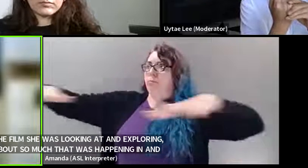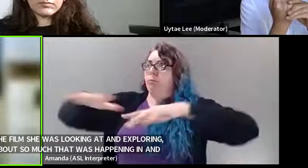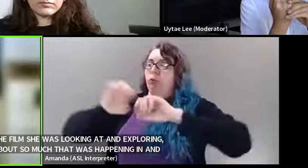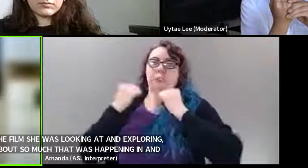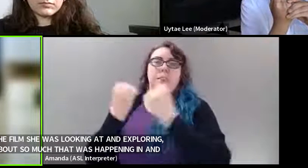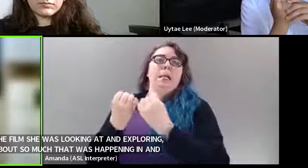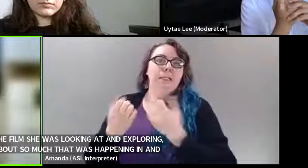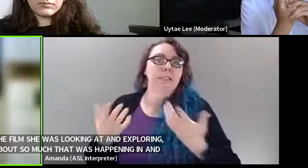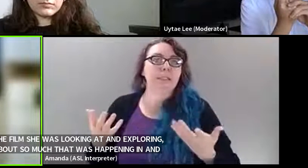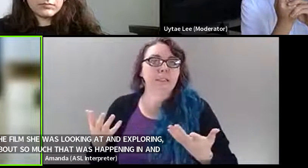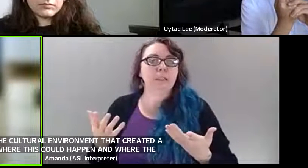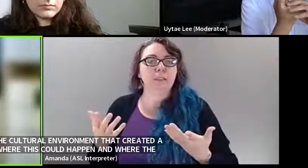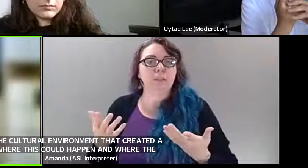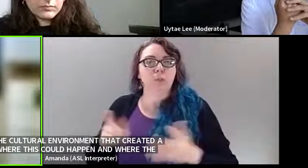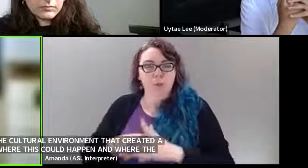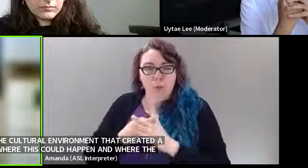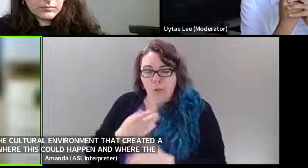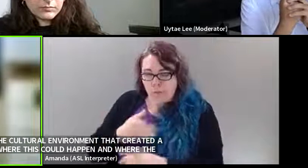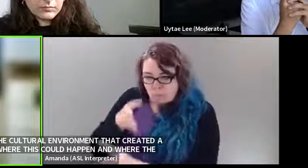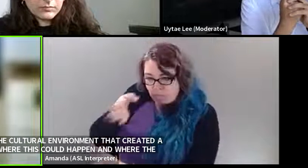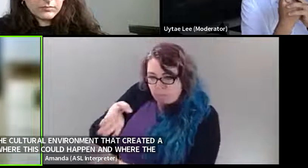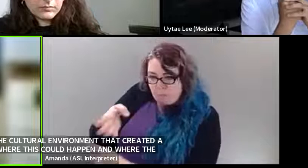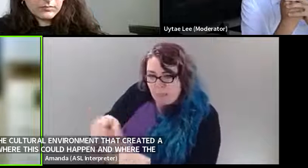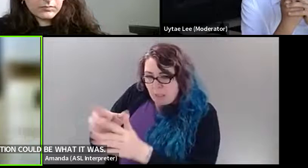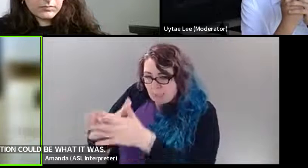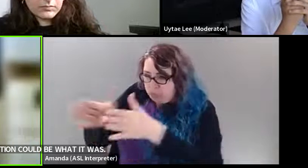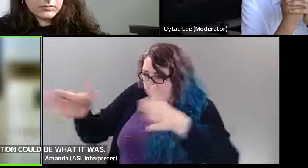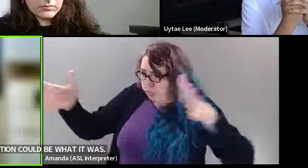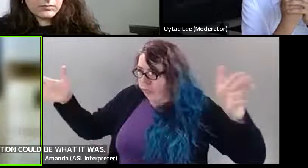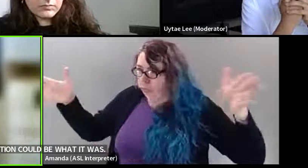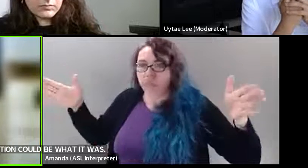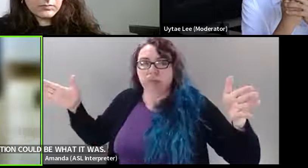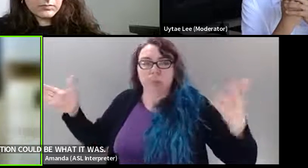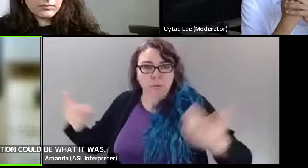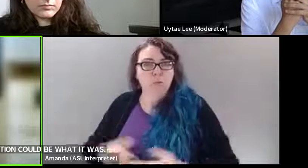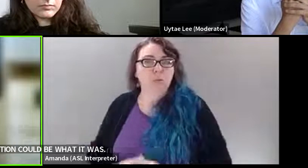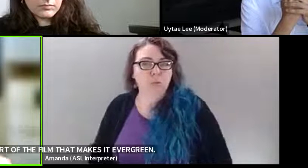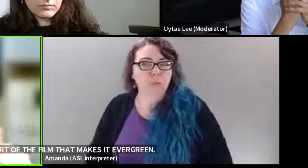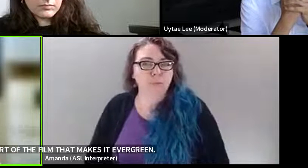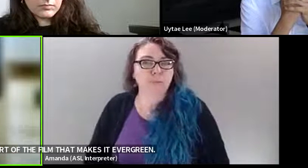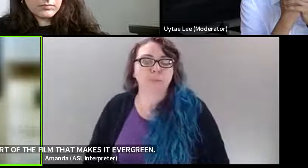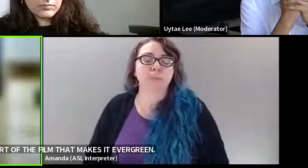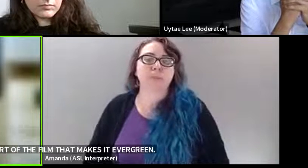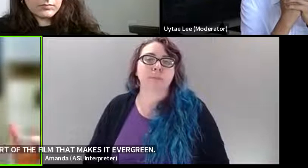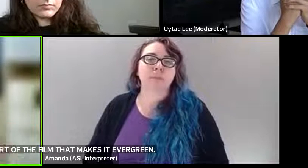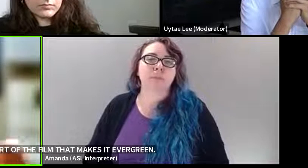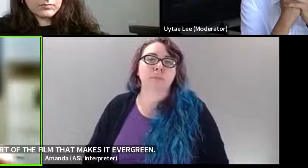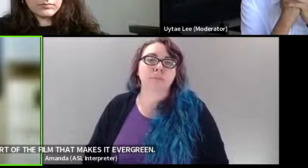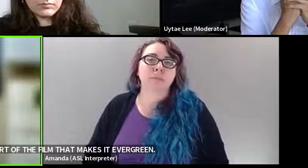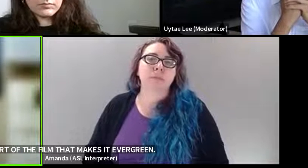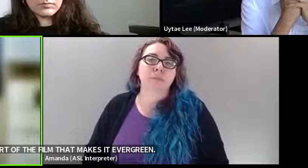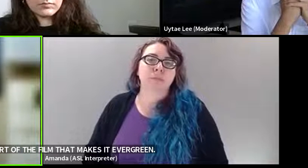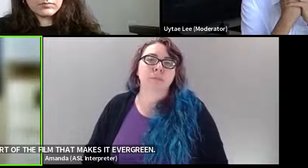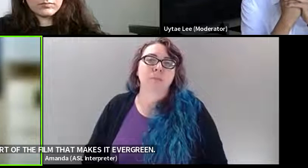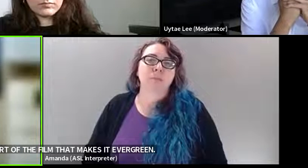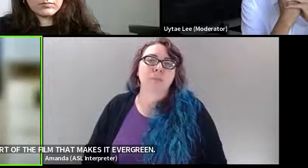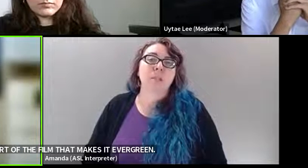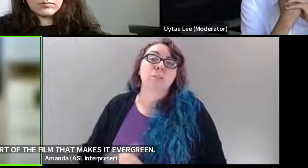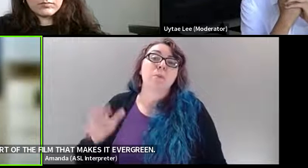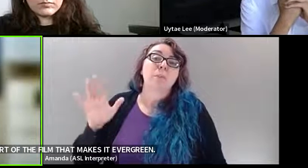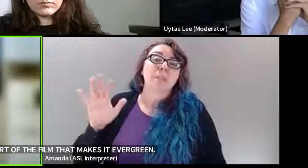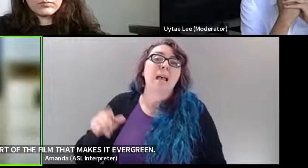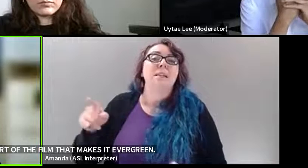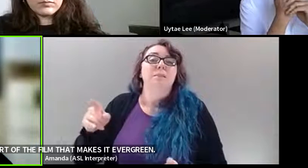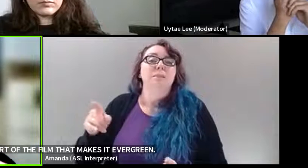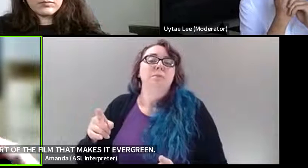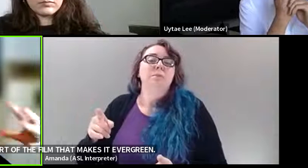film that could have been made where it was really direct reportage following the trial and all of